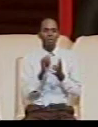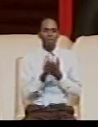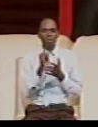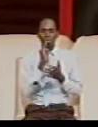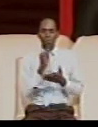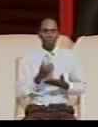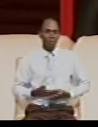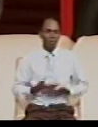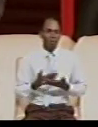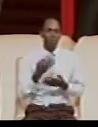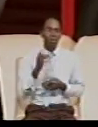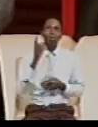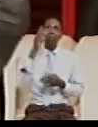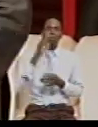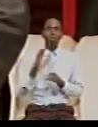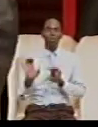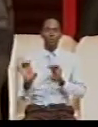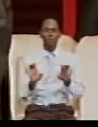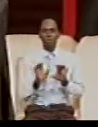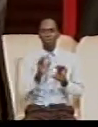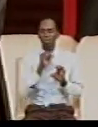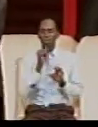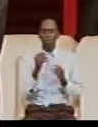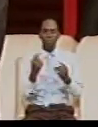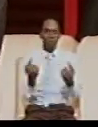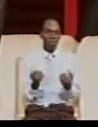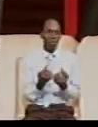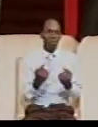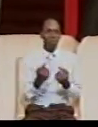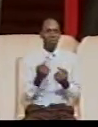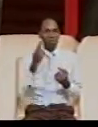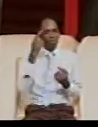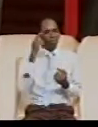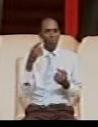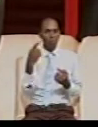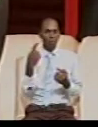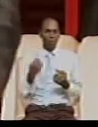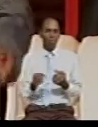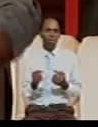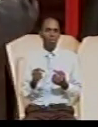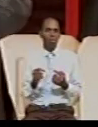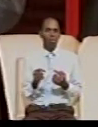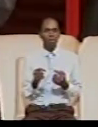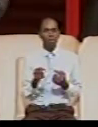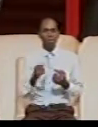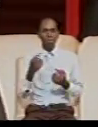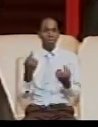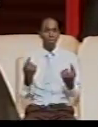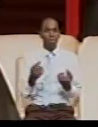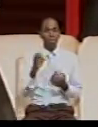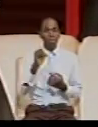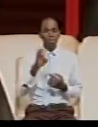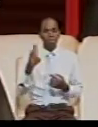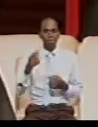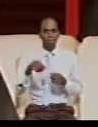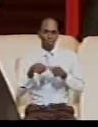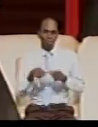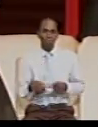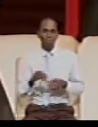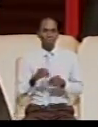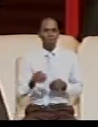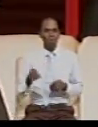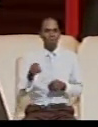does not commit sin, for the seed of God, his seed remaineth in him, and he cannot sin.